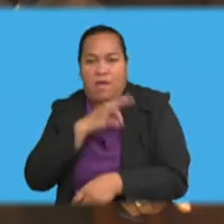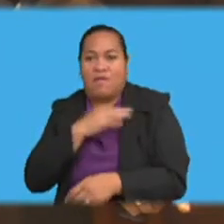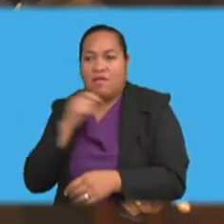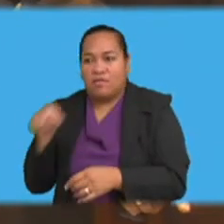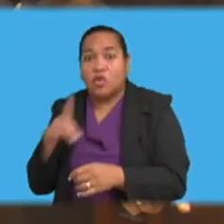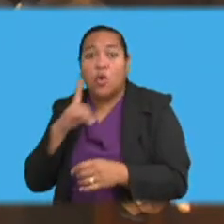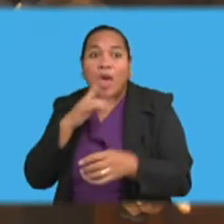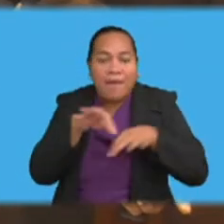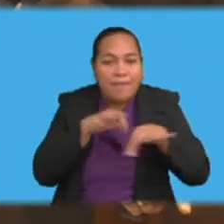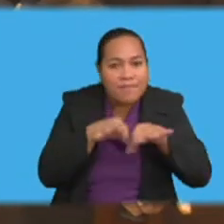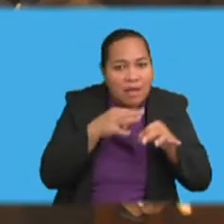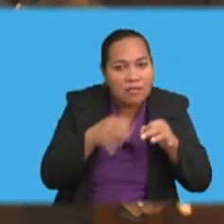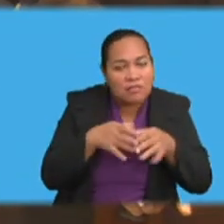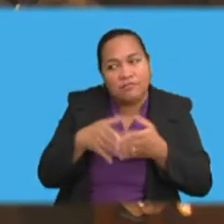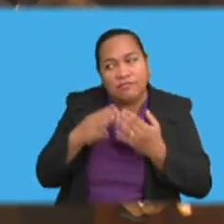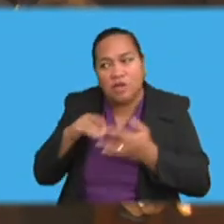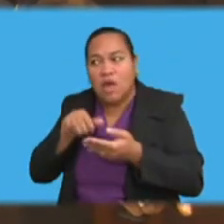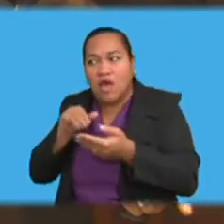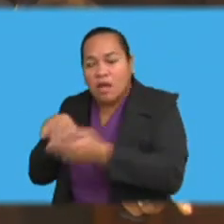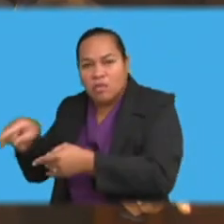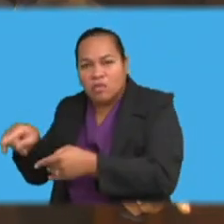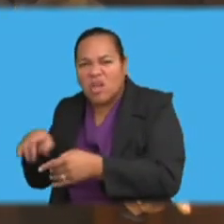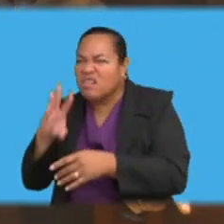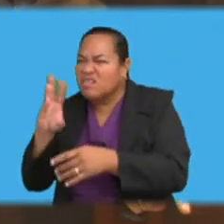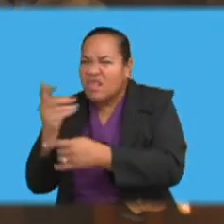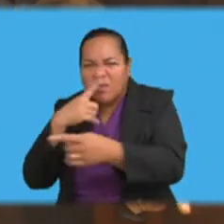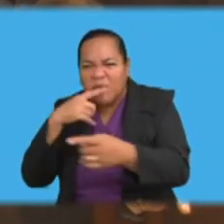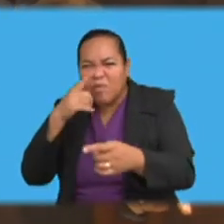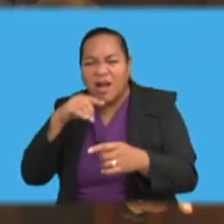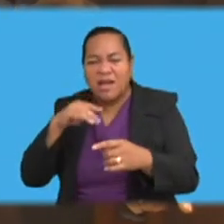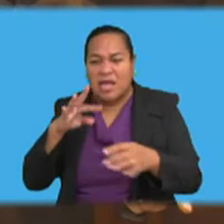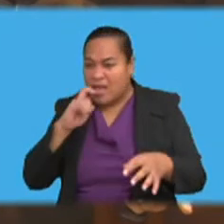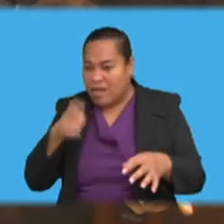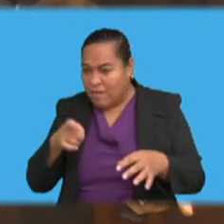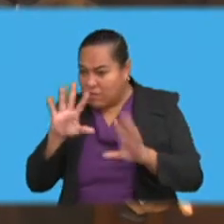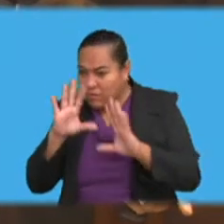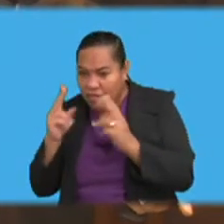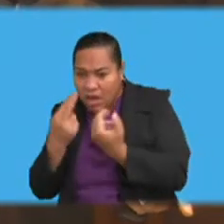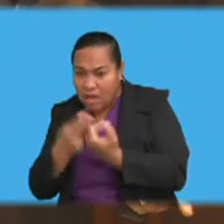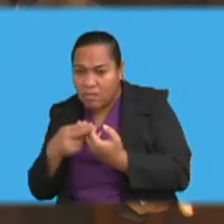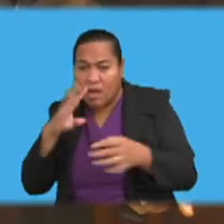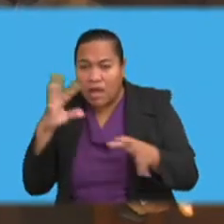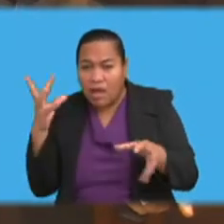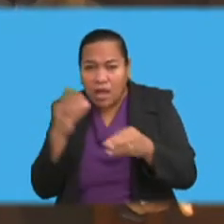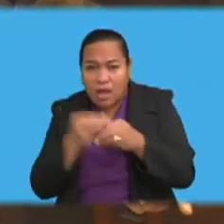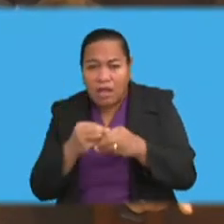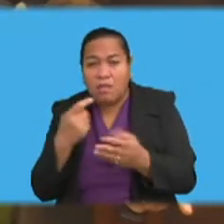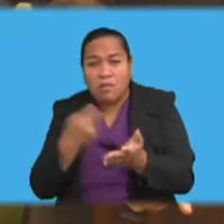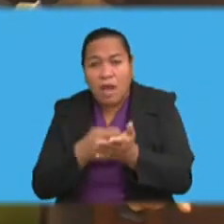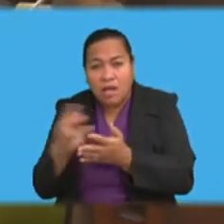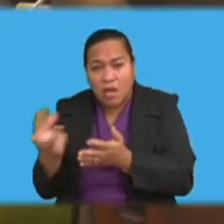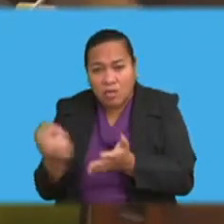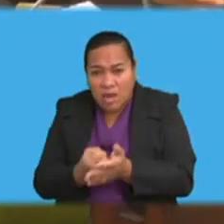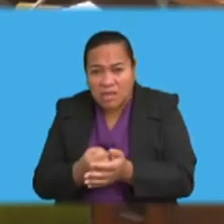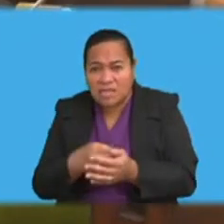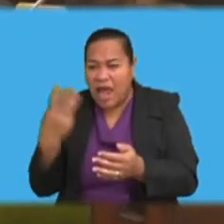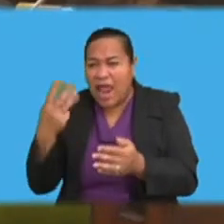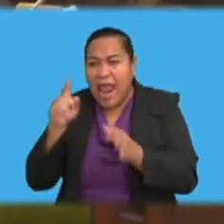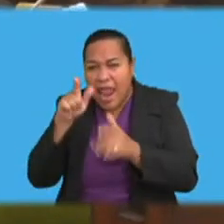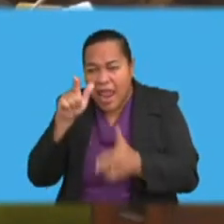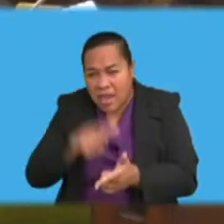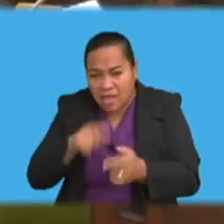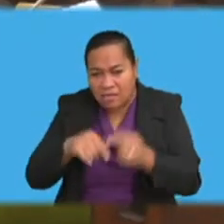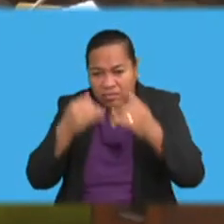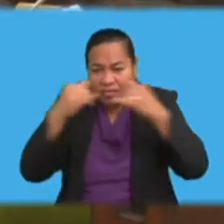that allows any household with an annual combined income of under $30,000 to receive a free set-top box paid fully by government as approved through